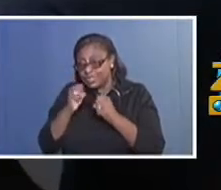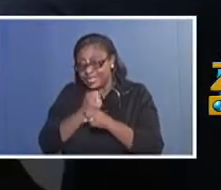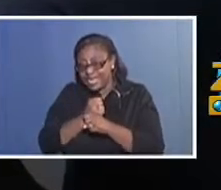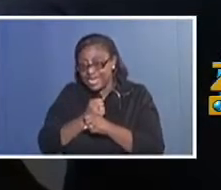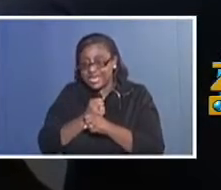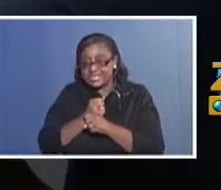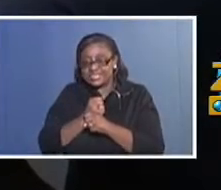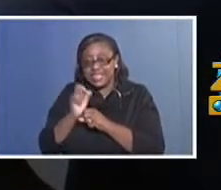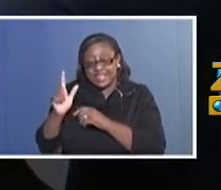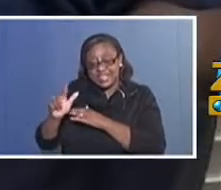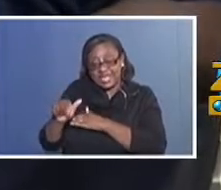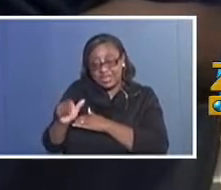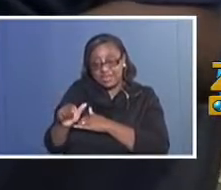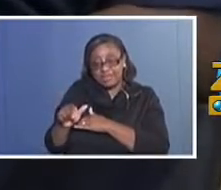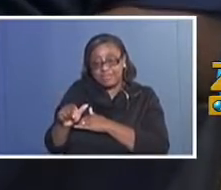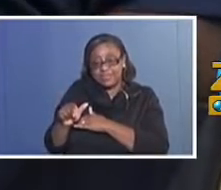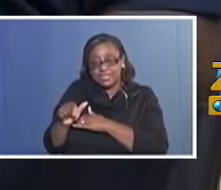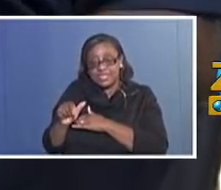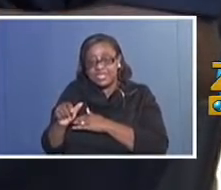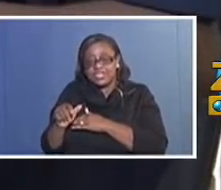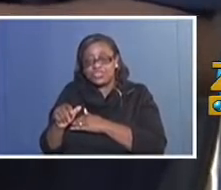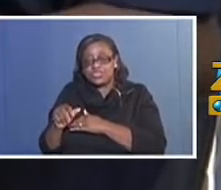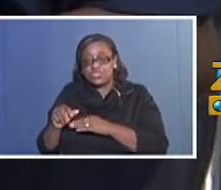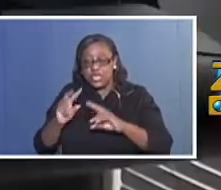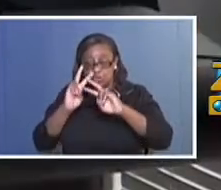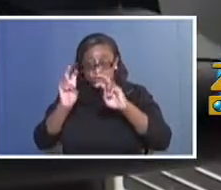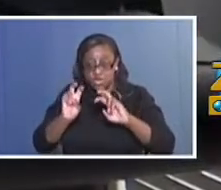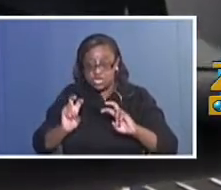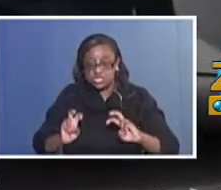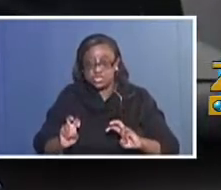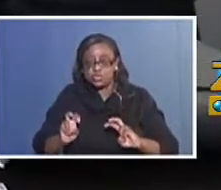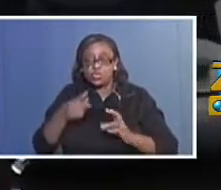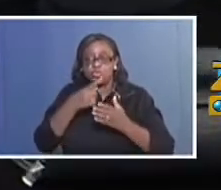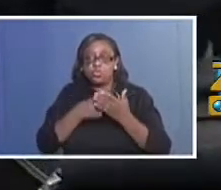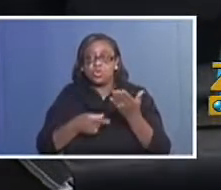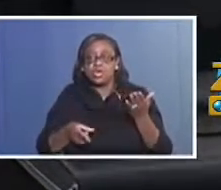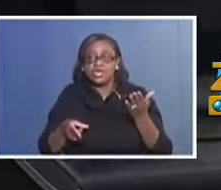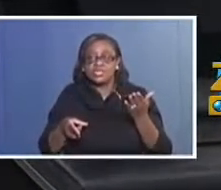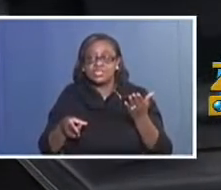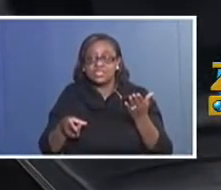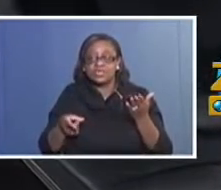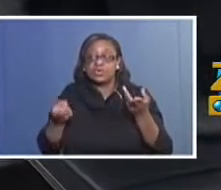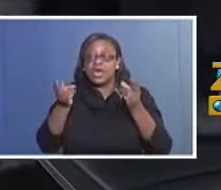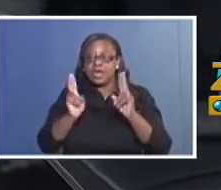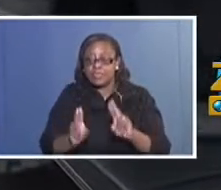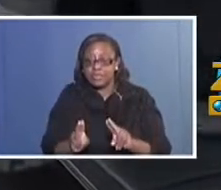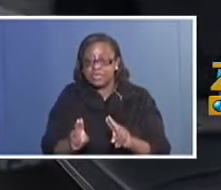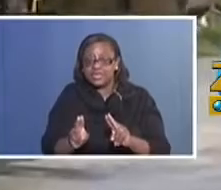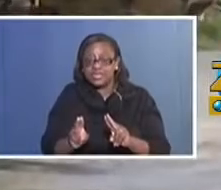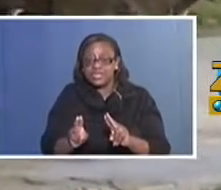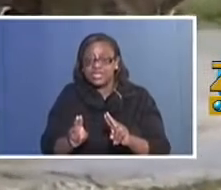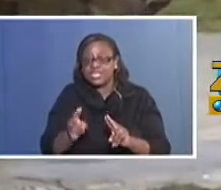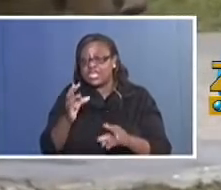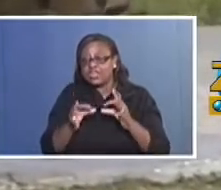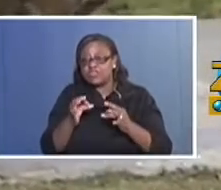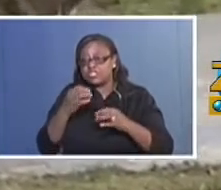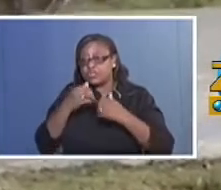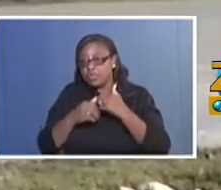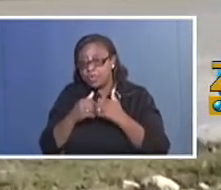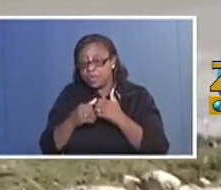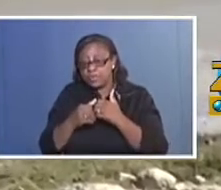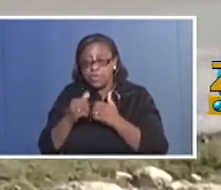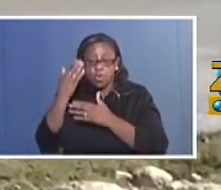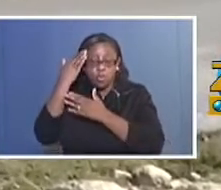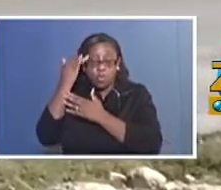new administration, a financial audit is underway to determine if there was incompetence or malfeasance as it relates to the